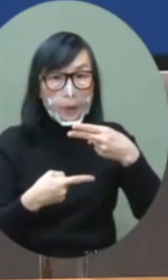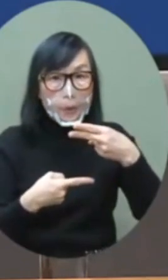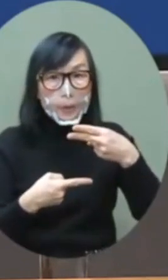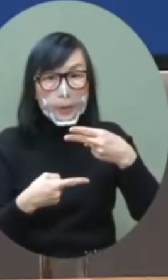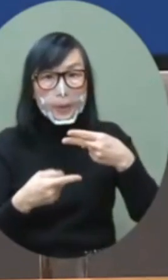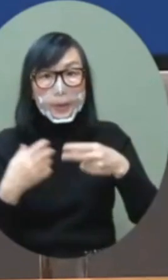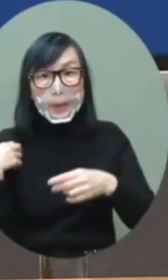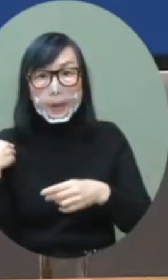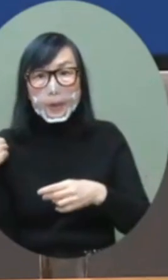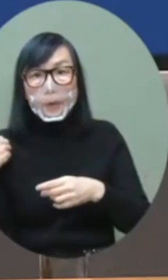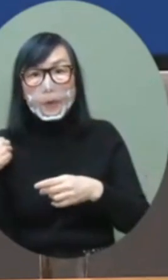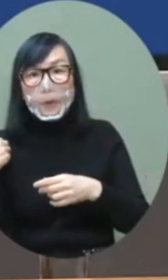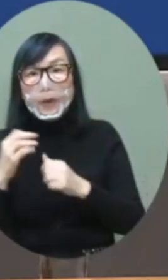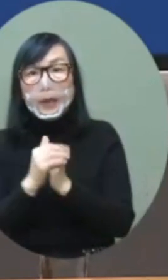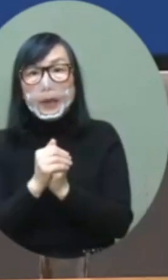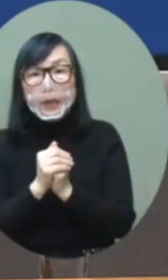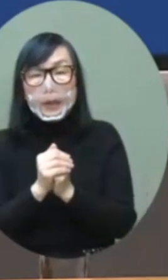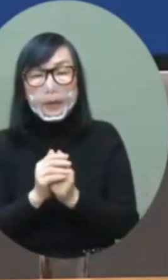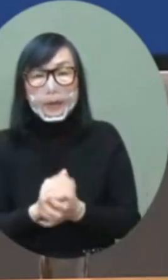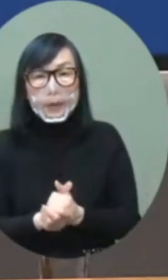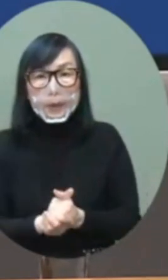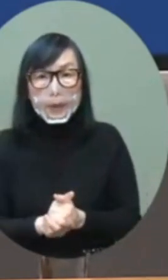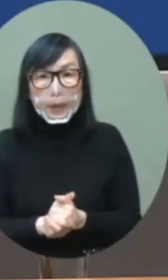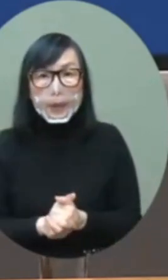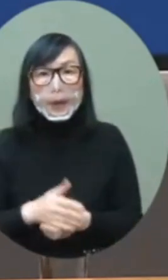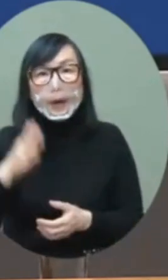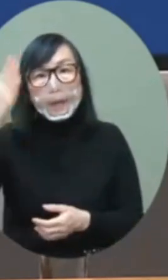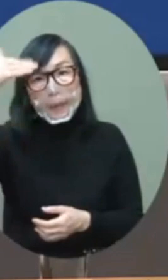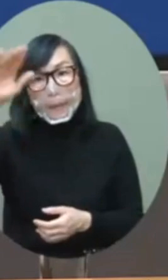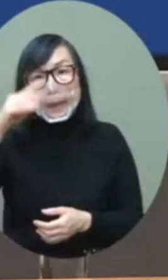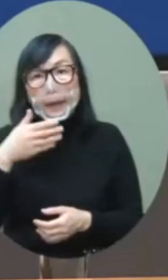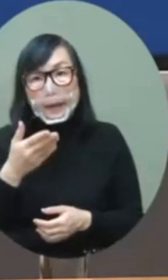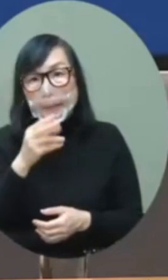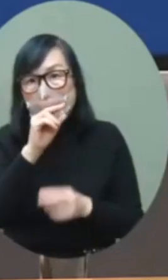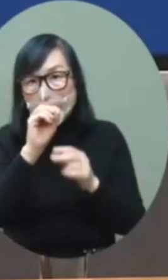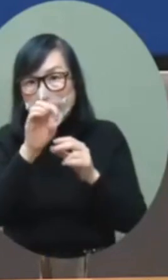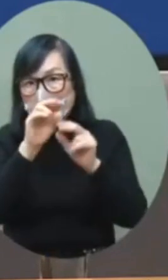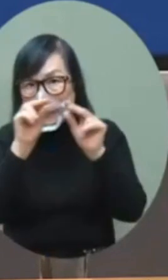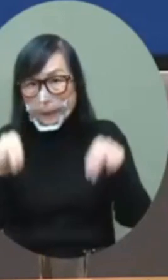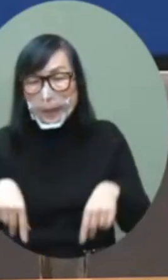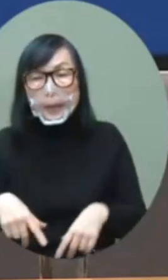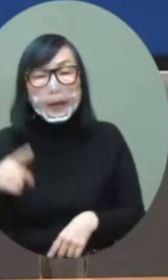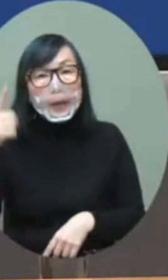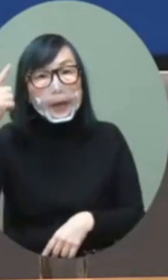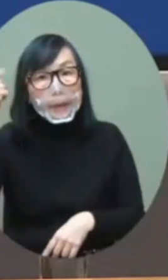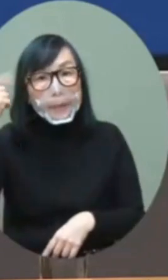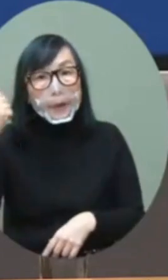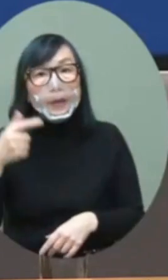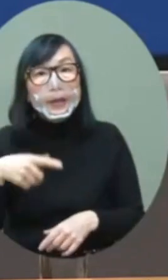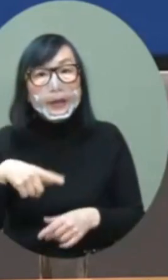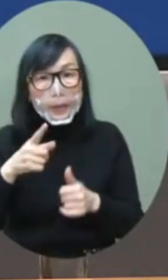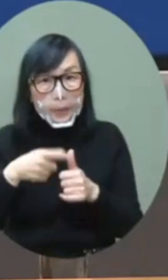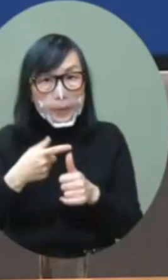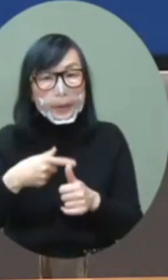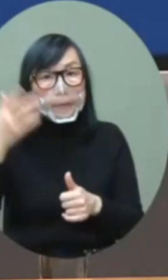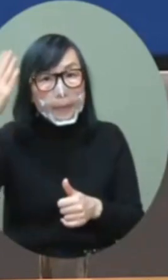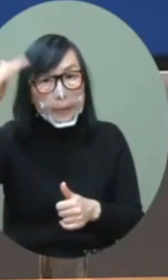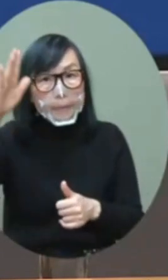the facts in asking questions, if I heard you accurately. So this is, again, not a